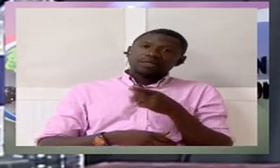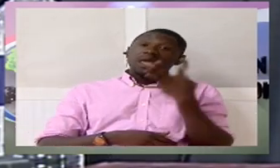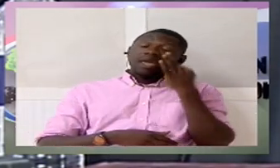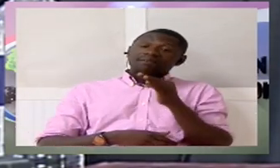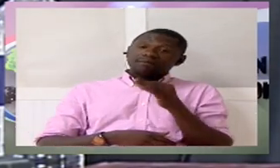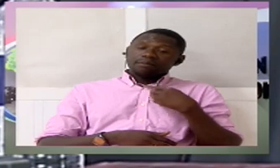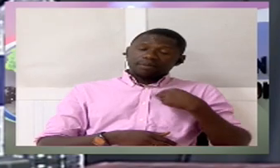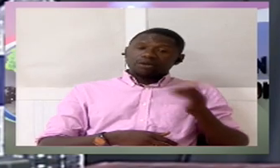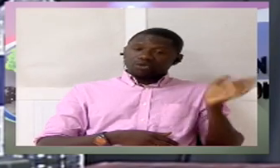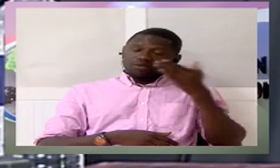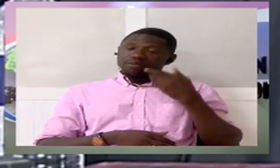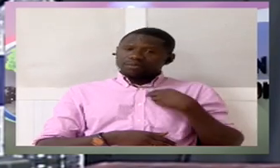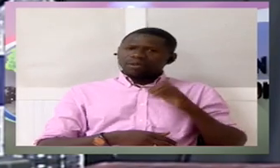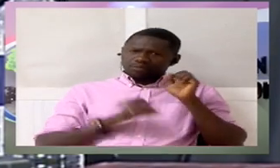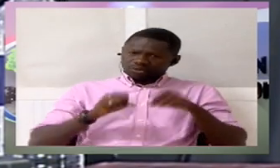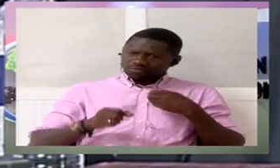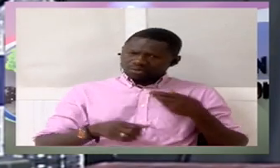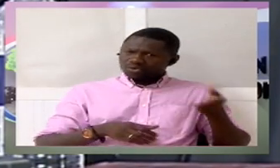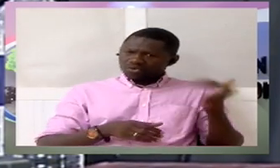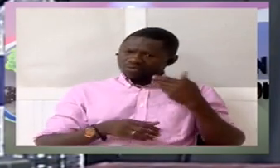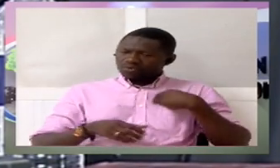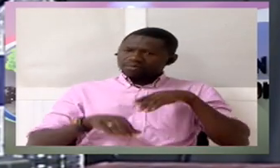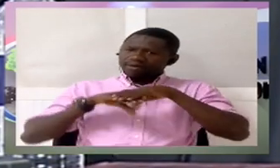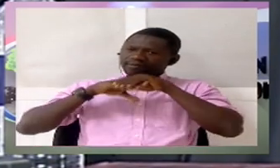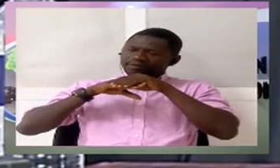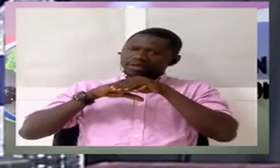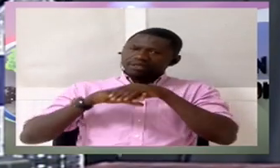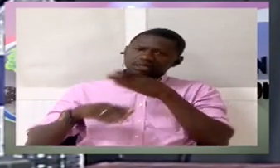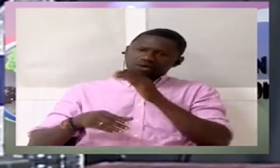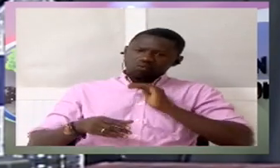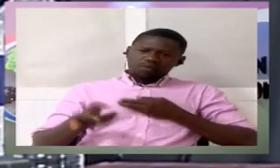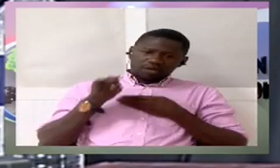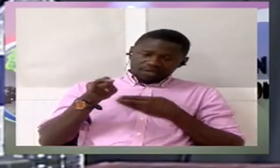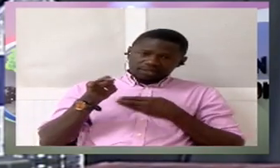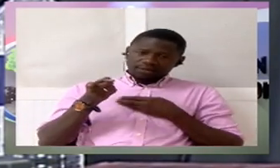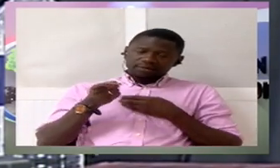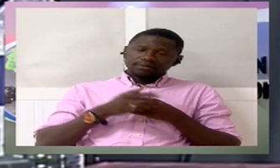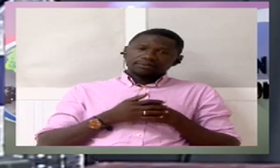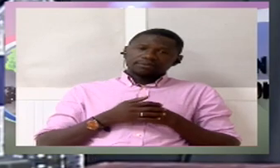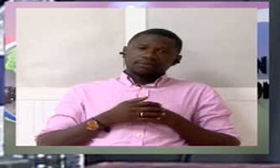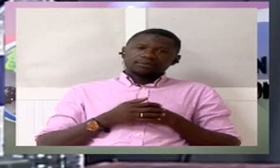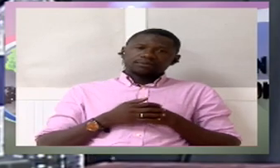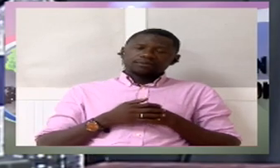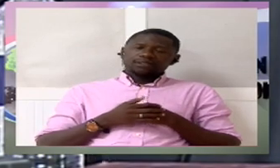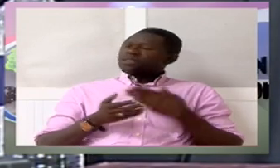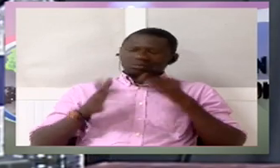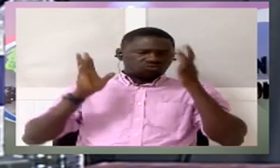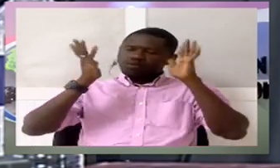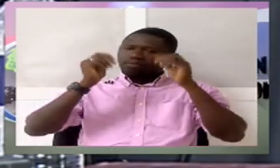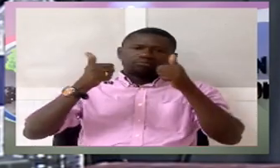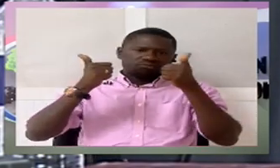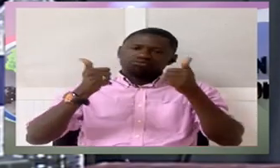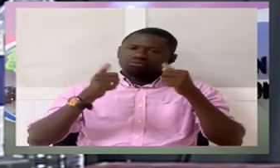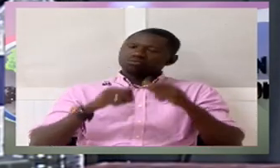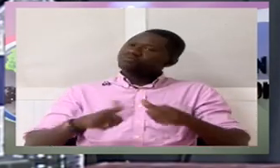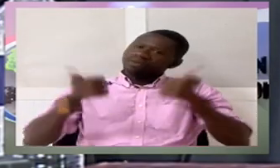I asked her, if I am coming, could I come along with my dead friend? No problem. And she